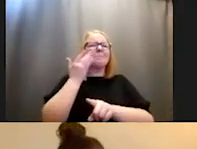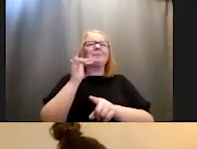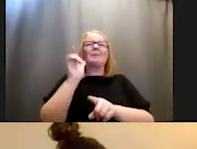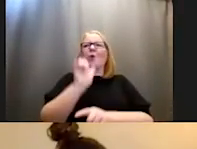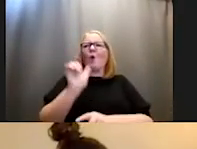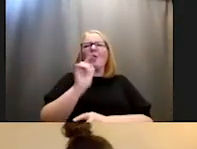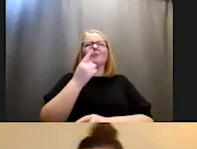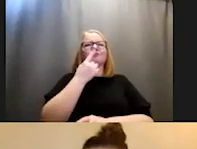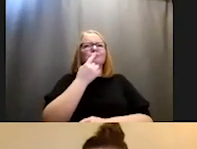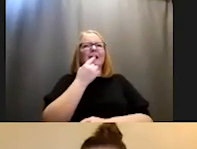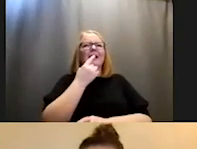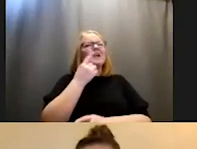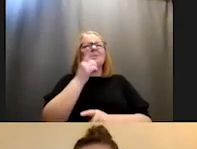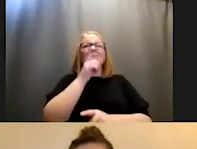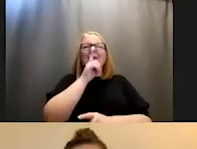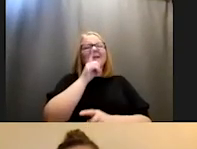not a lot else.